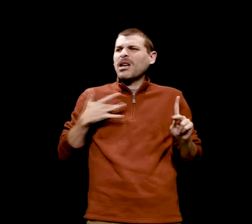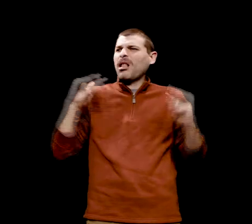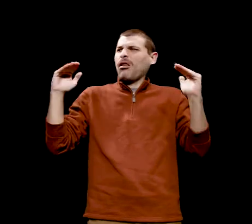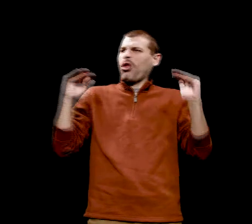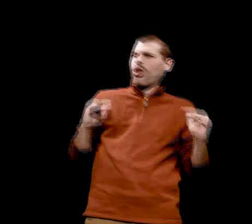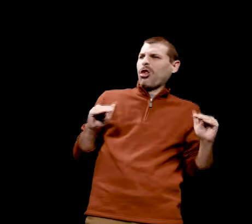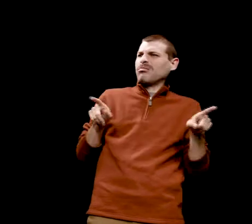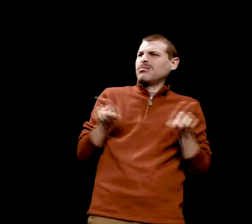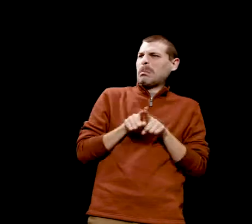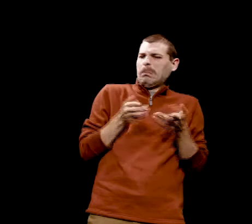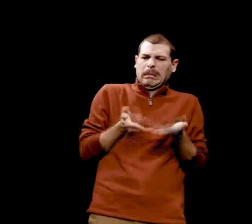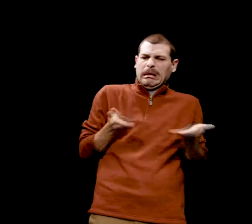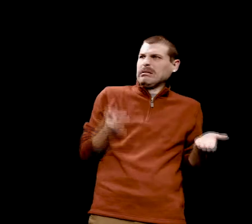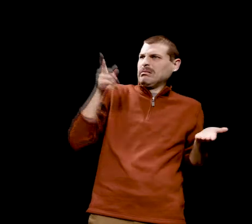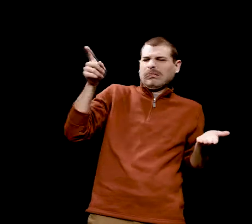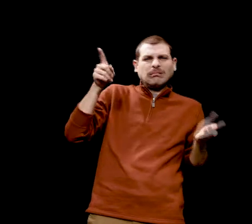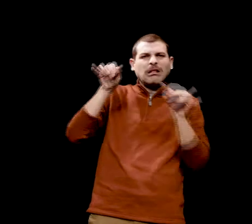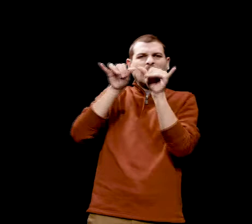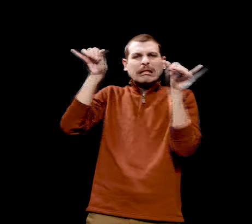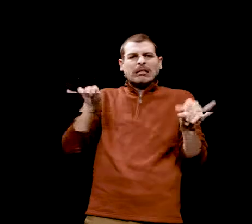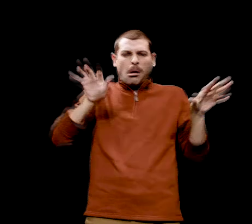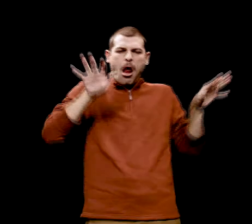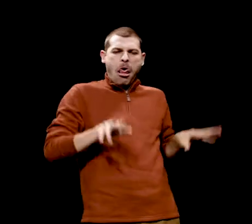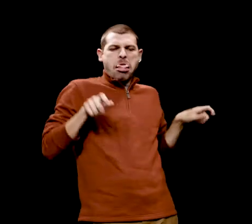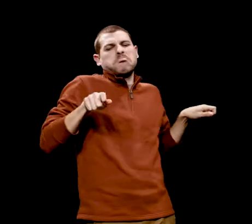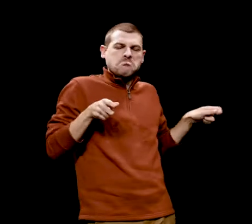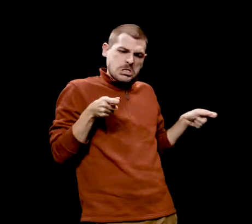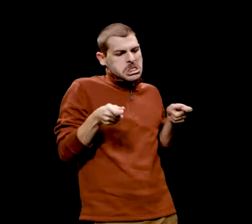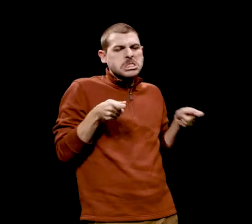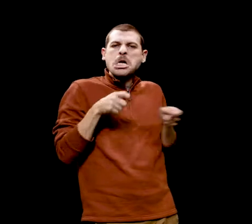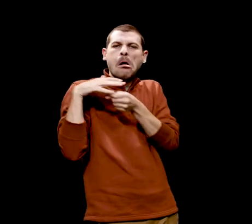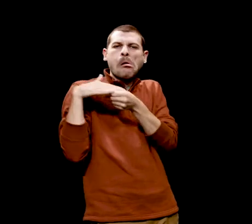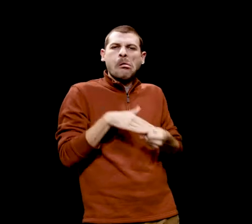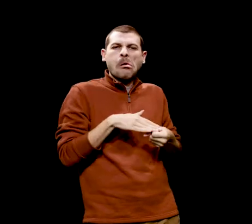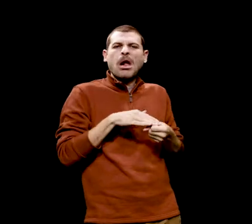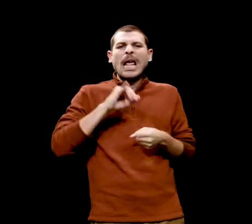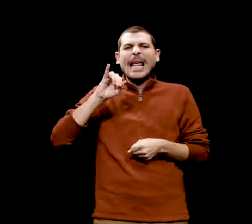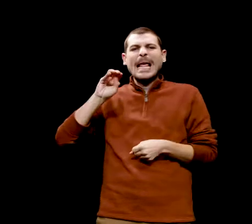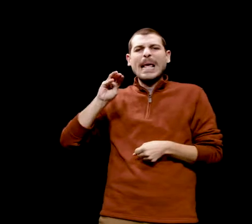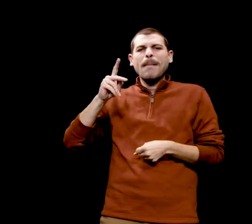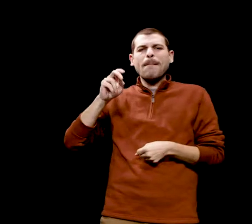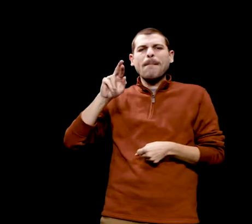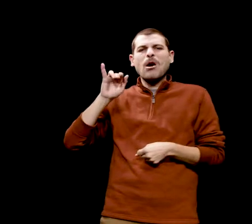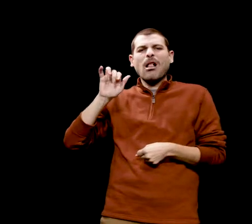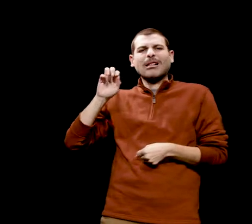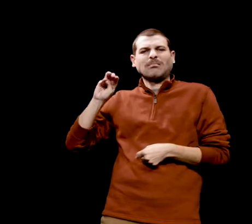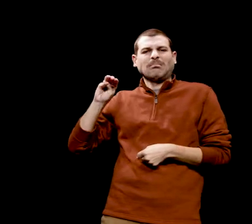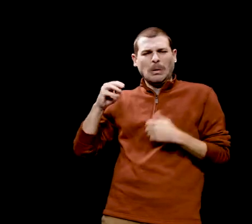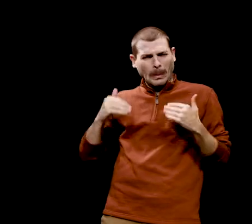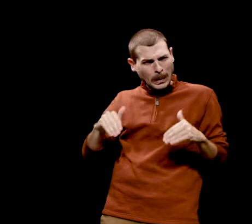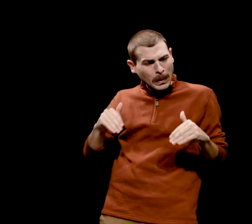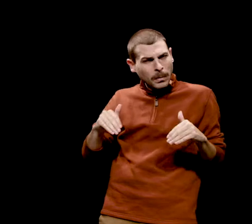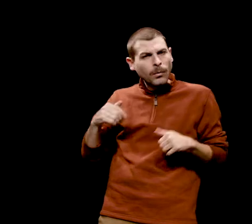imperialism. It is also important to move beyond acknowledgement and reflect on our own history that brought